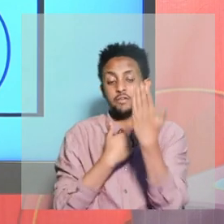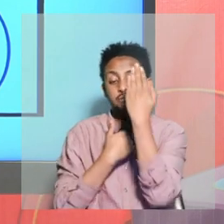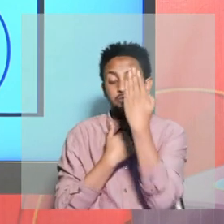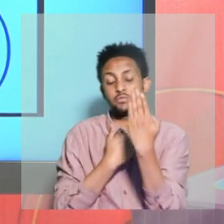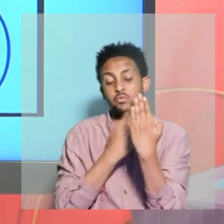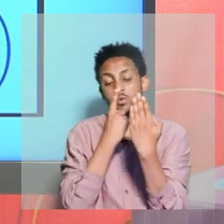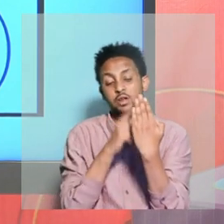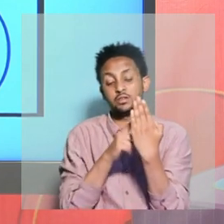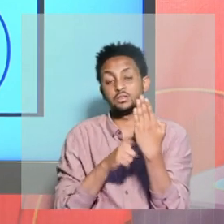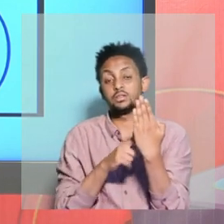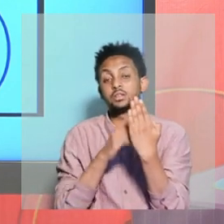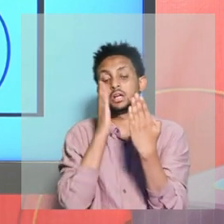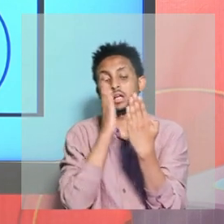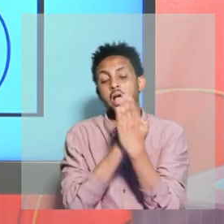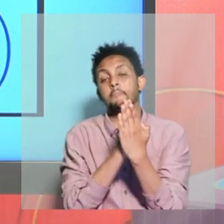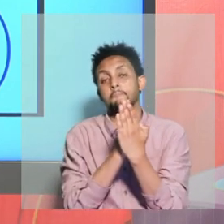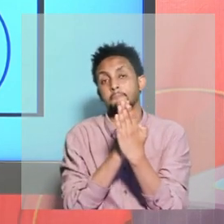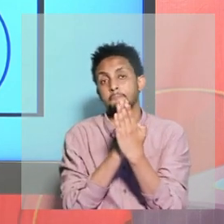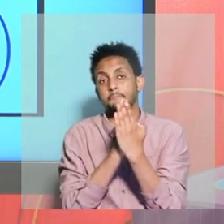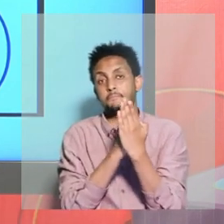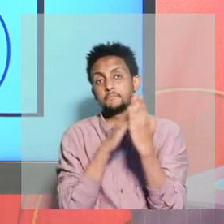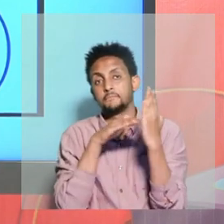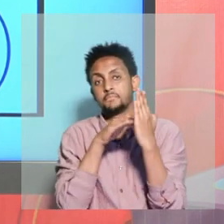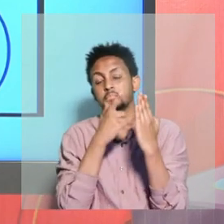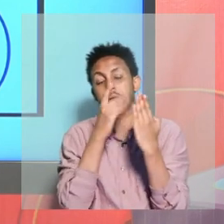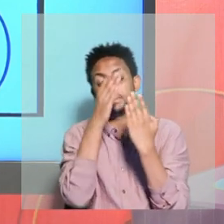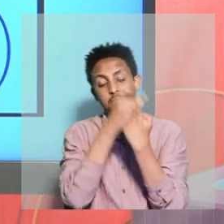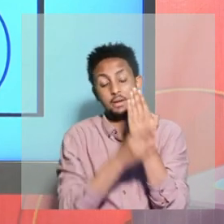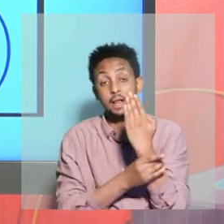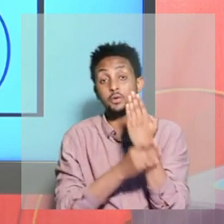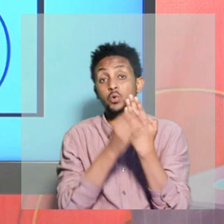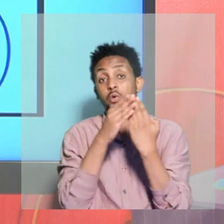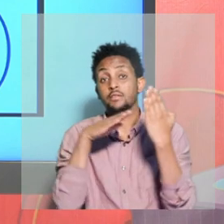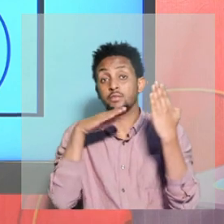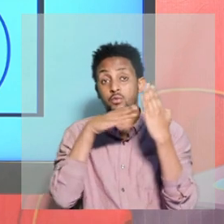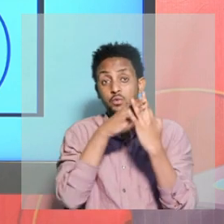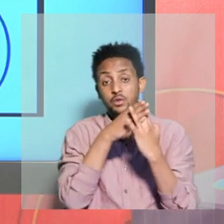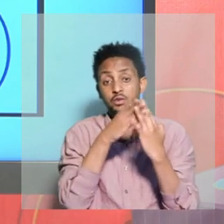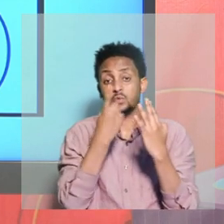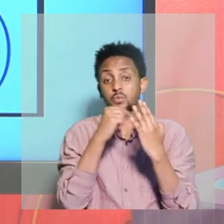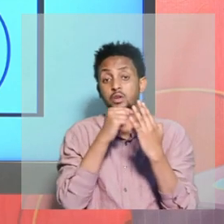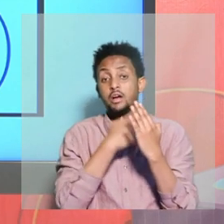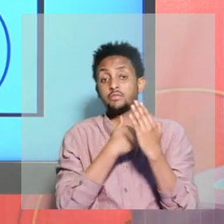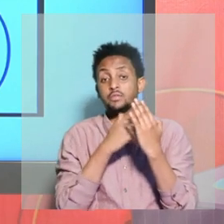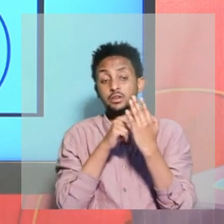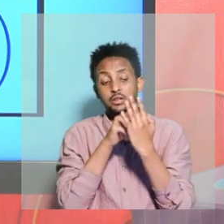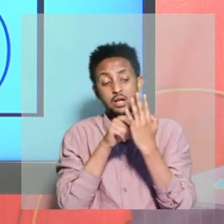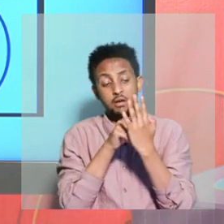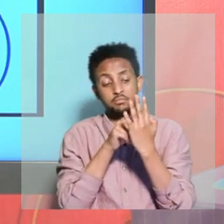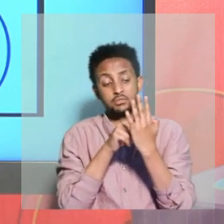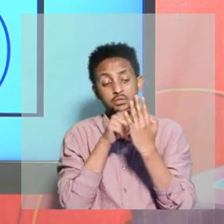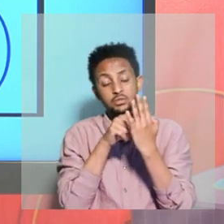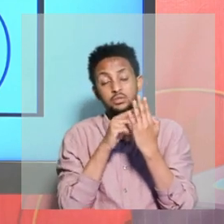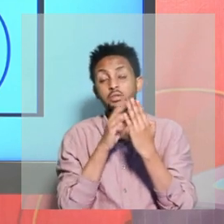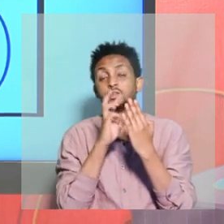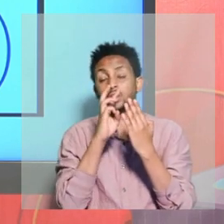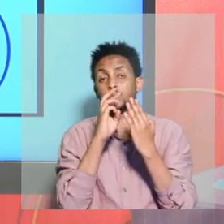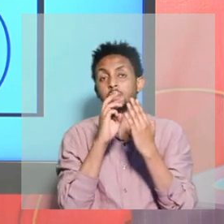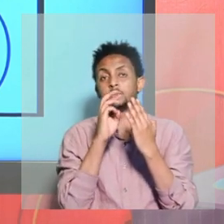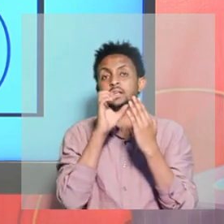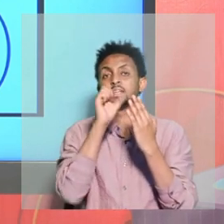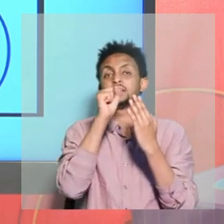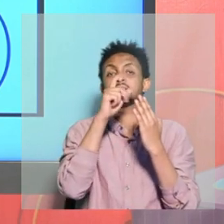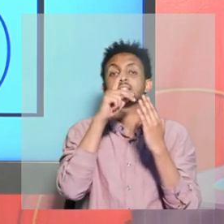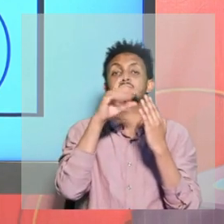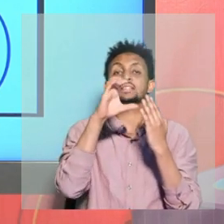can have a gap. For example, you can have a planar wavefront. As you face a gap here, there will be a